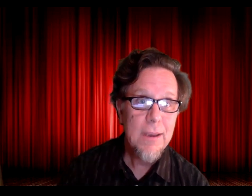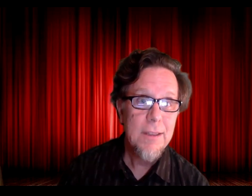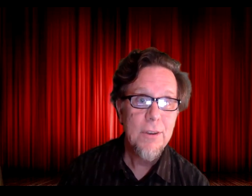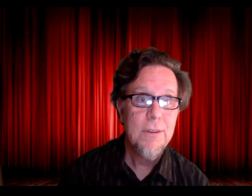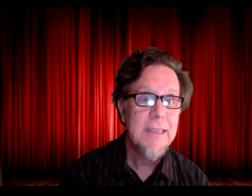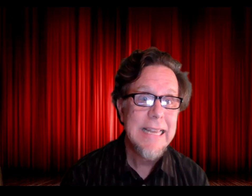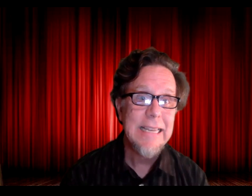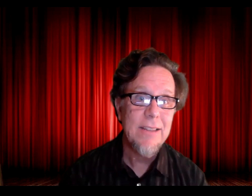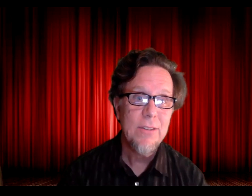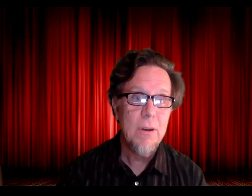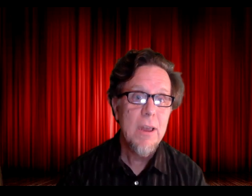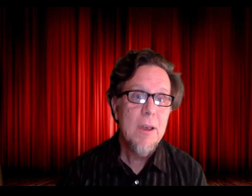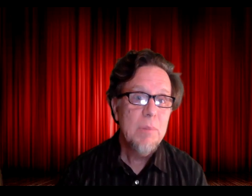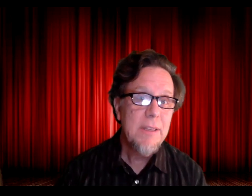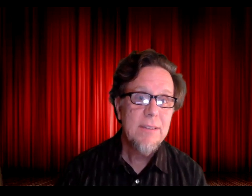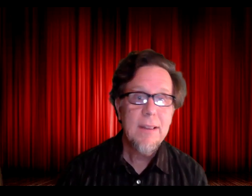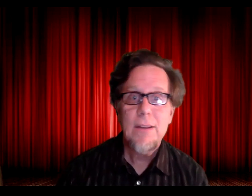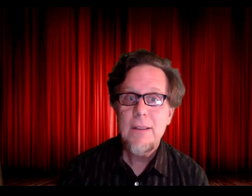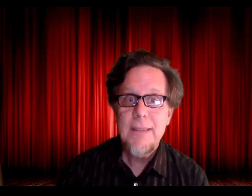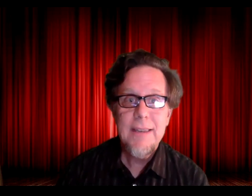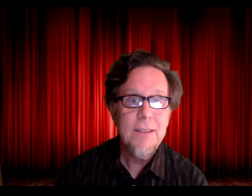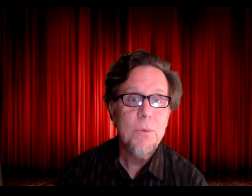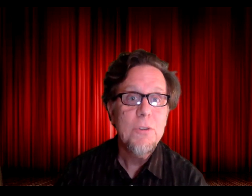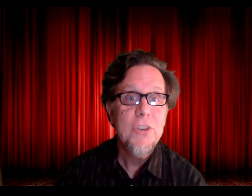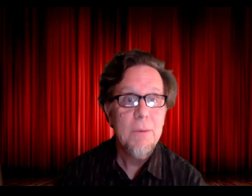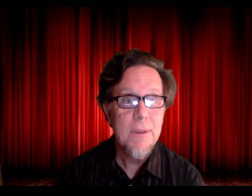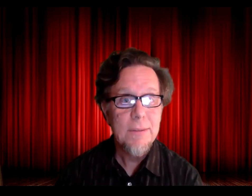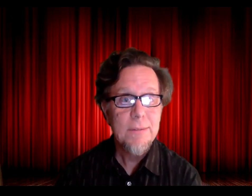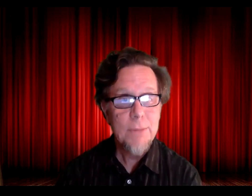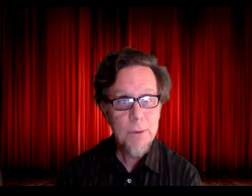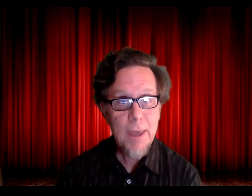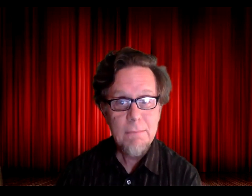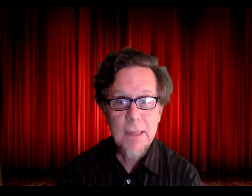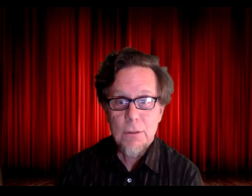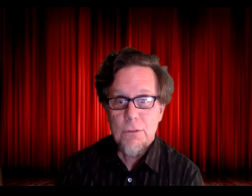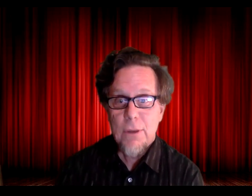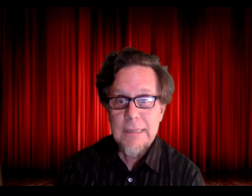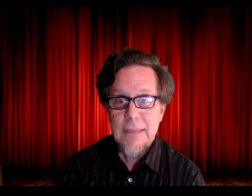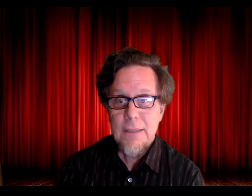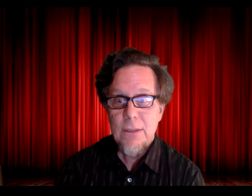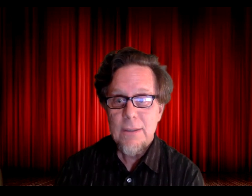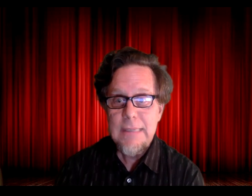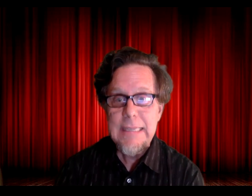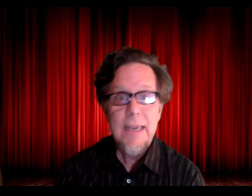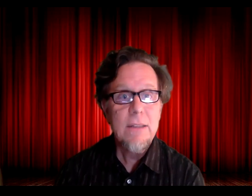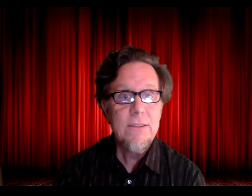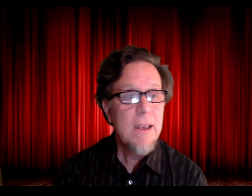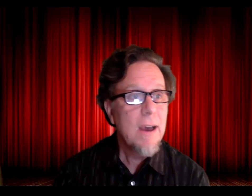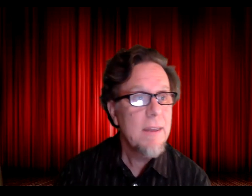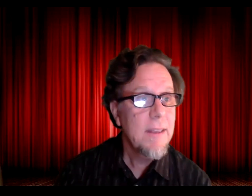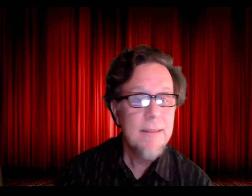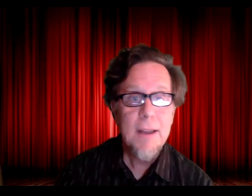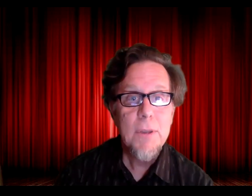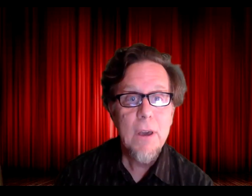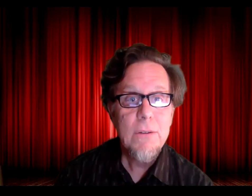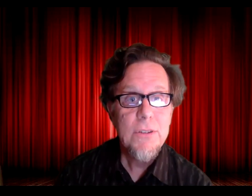You, the audience, are the attendees. So please select all attendees when you chat with us. Okay, those are all the technical details.